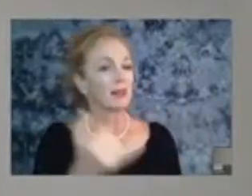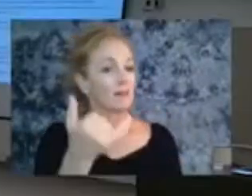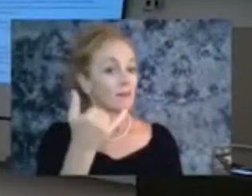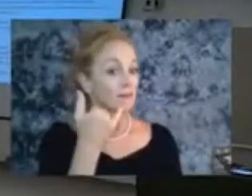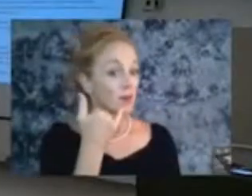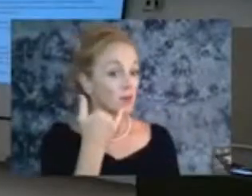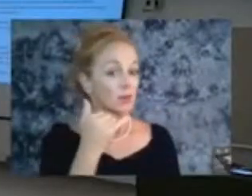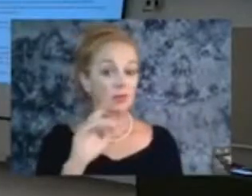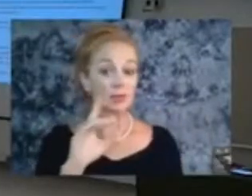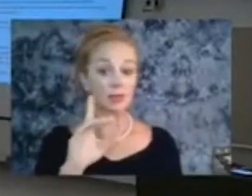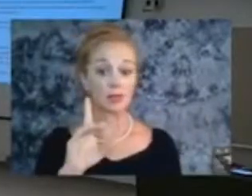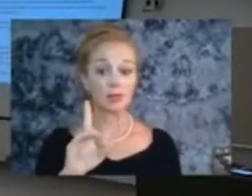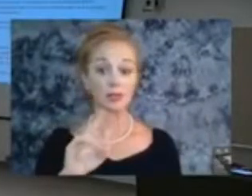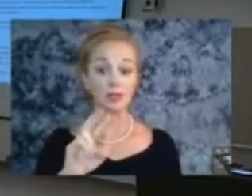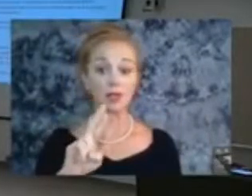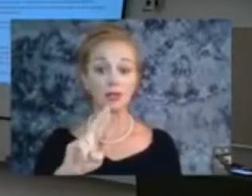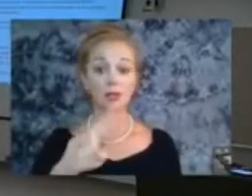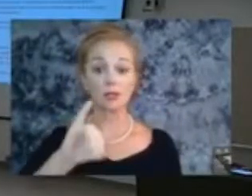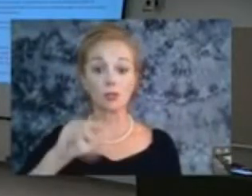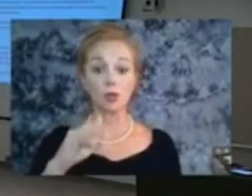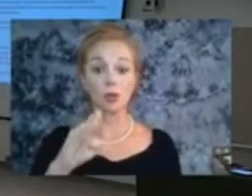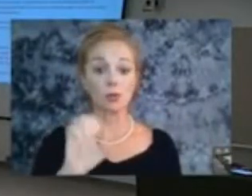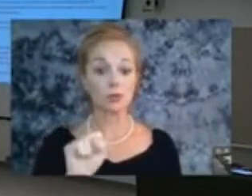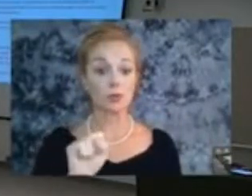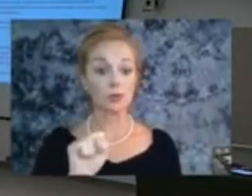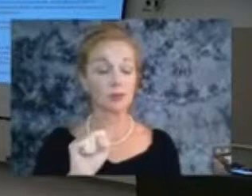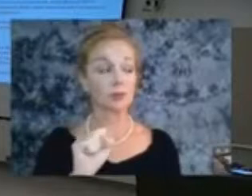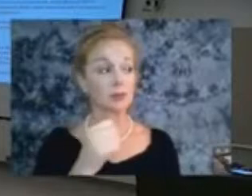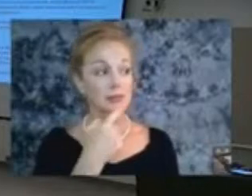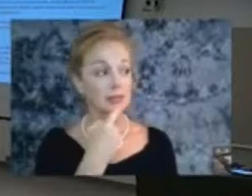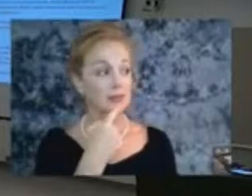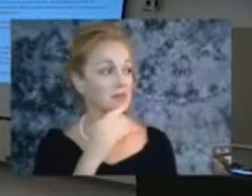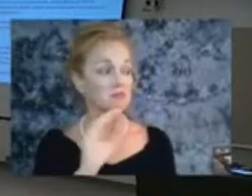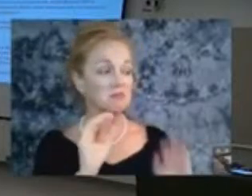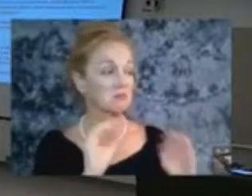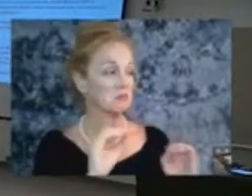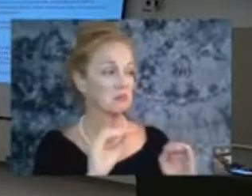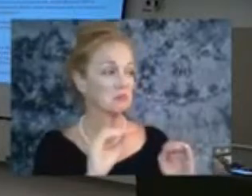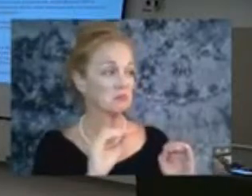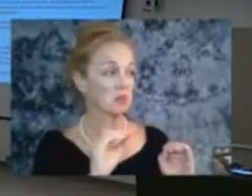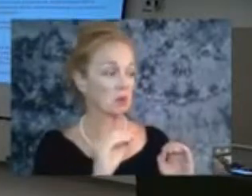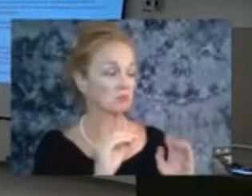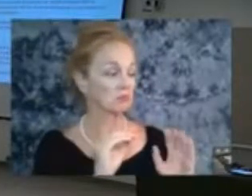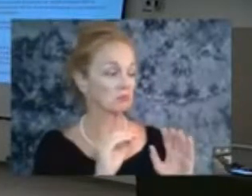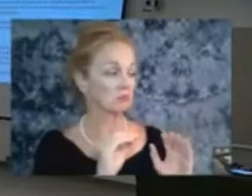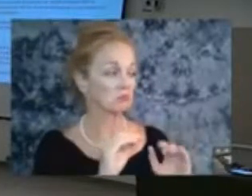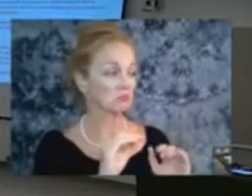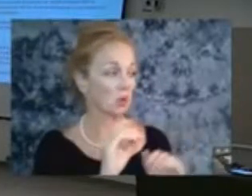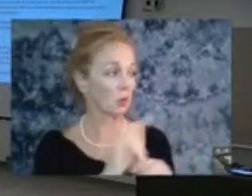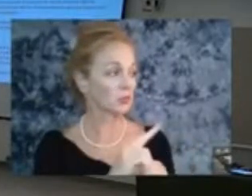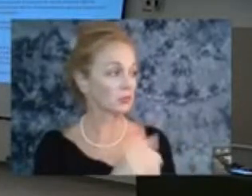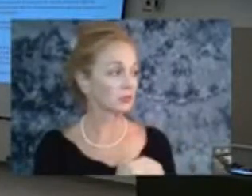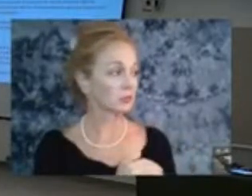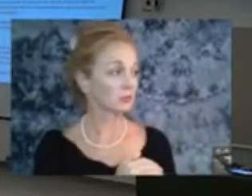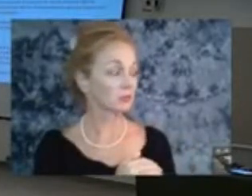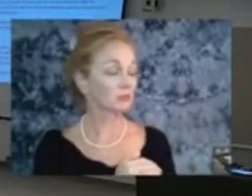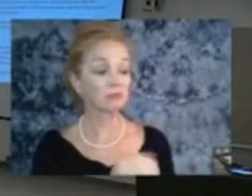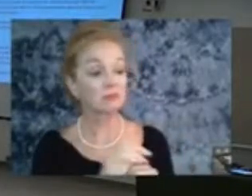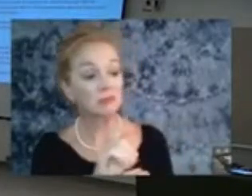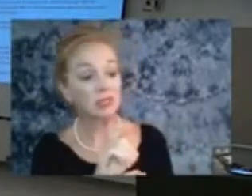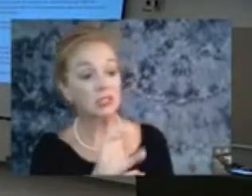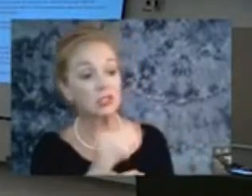both indicated to me that they don't have questions. Ms. Cheek? I don't have any questions. Thank you for your explanations of